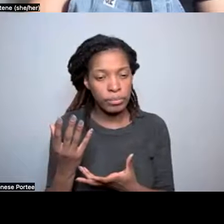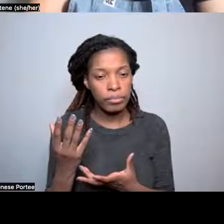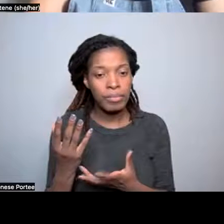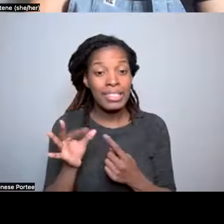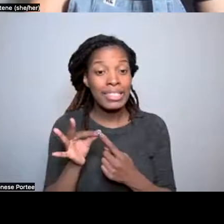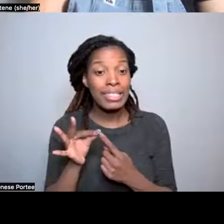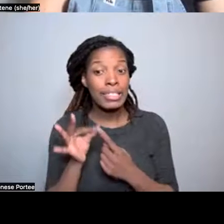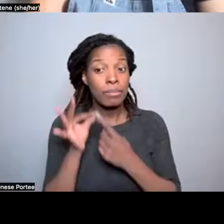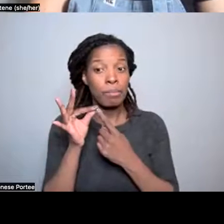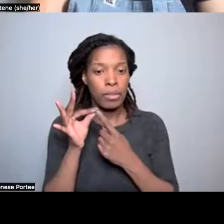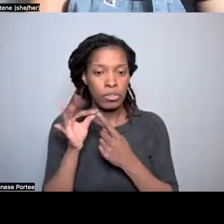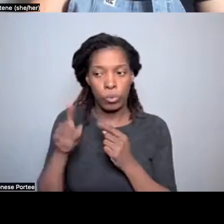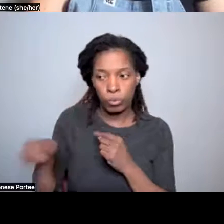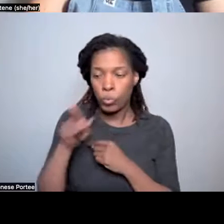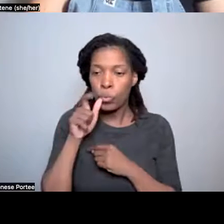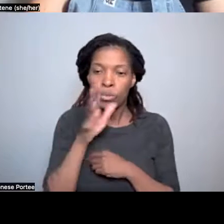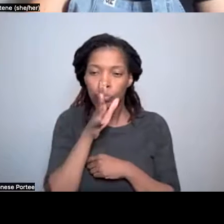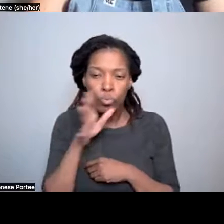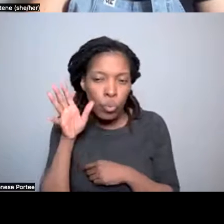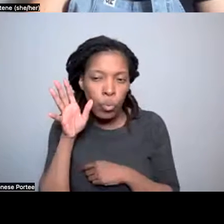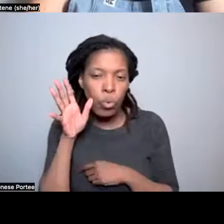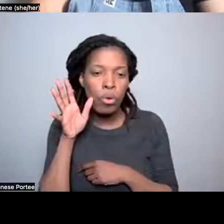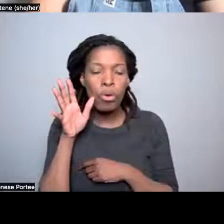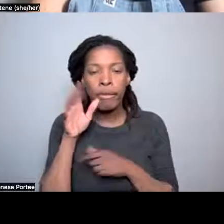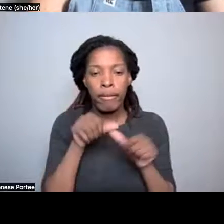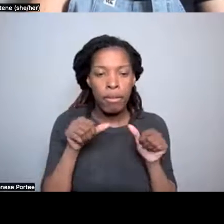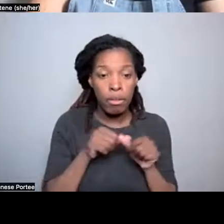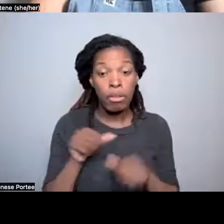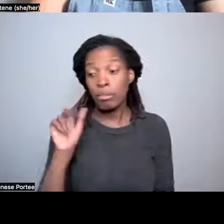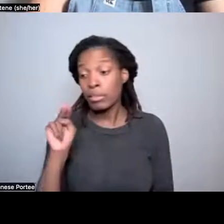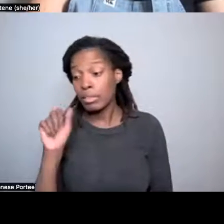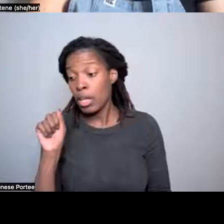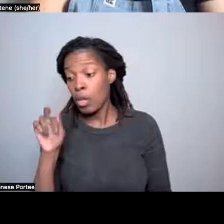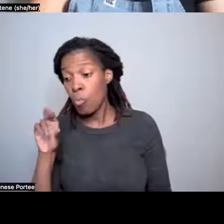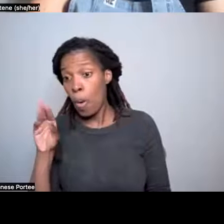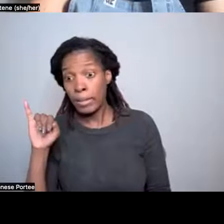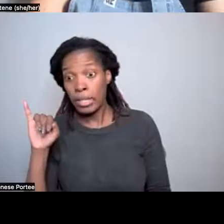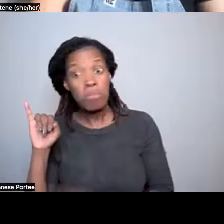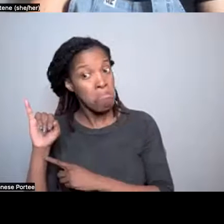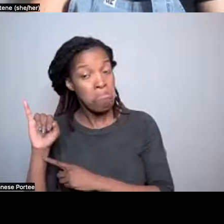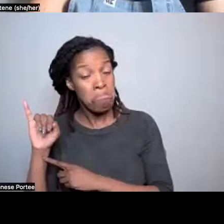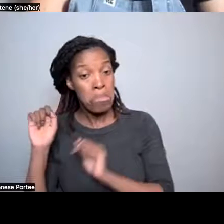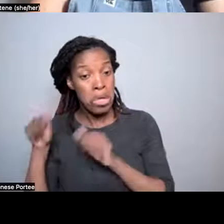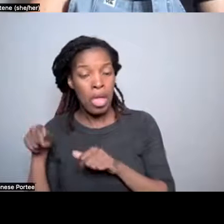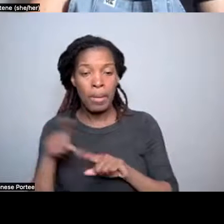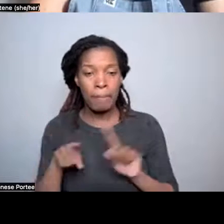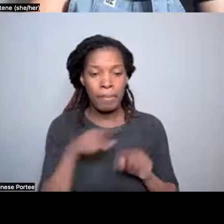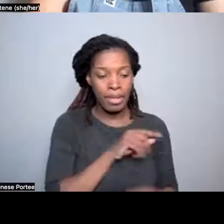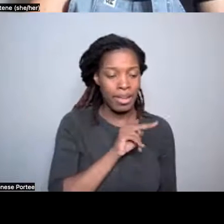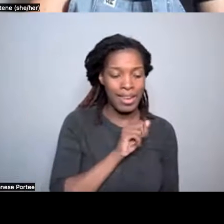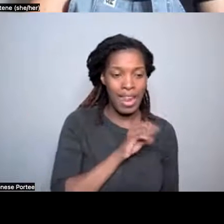especially those in the rural, not those in Nairobi, the capital city of Embu. Also in Nairobi, you have